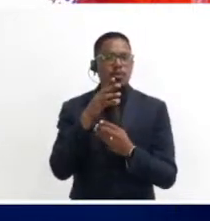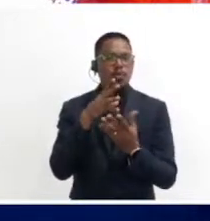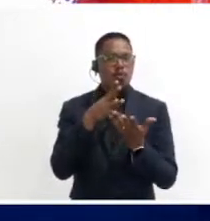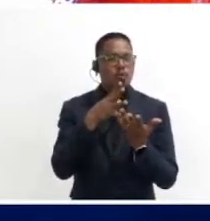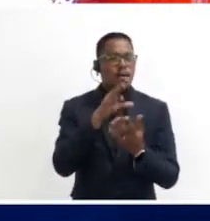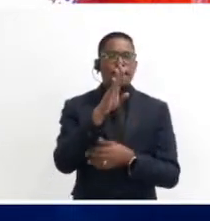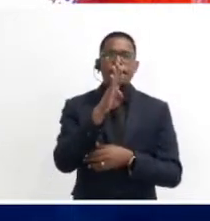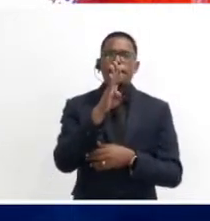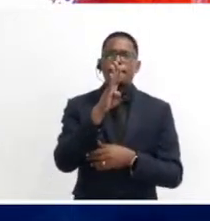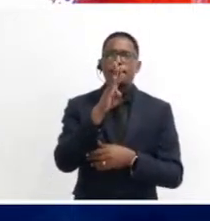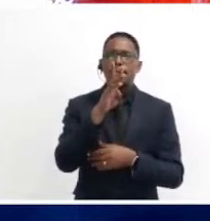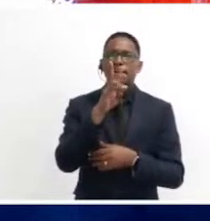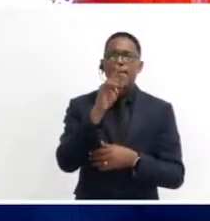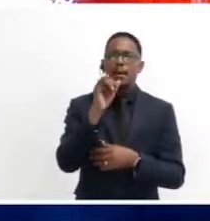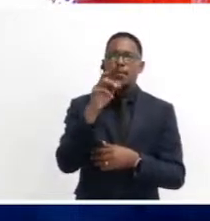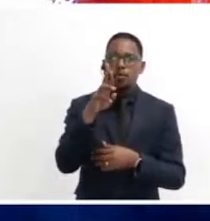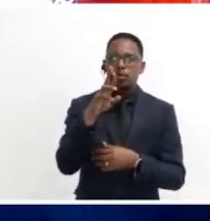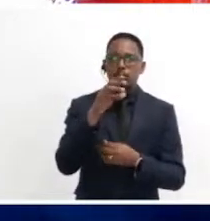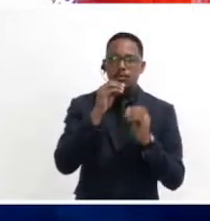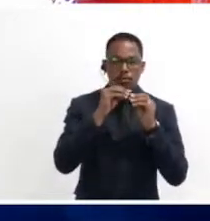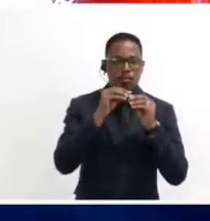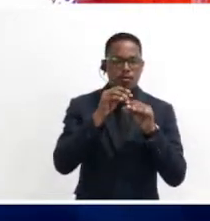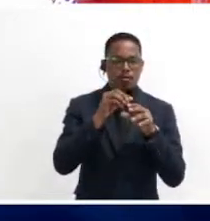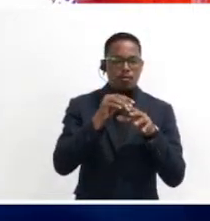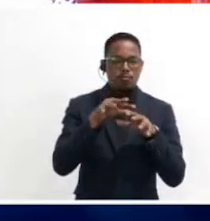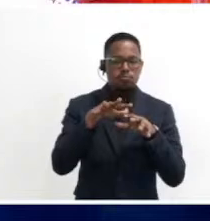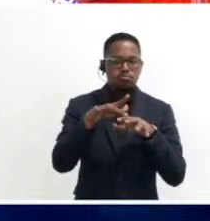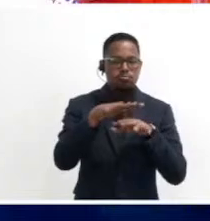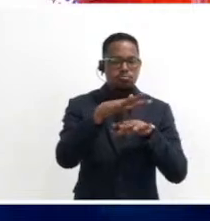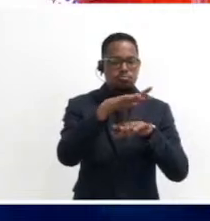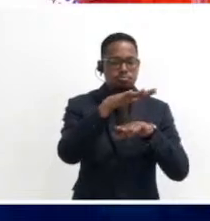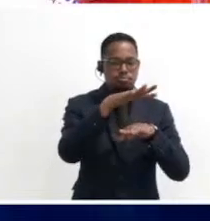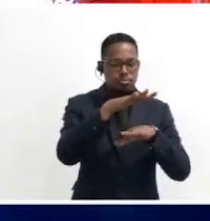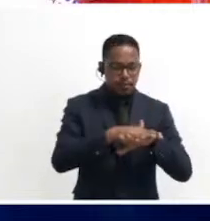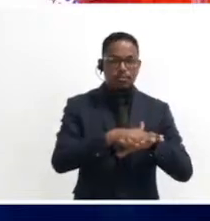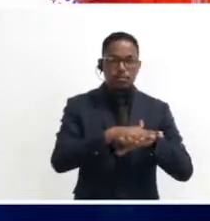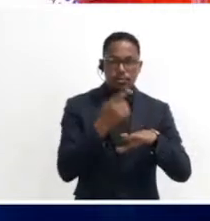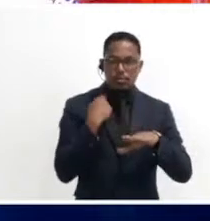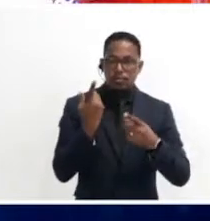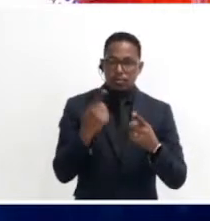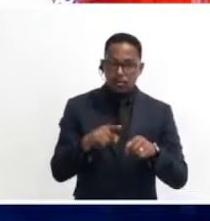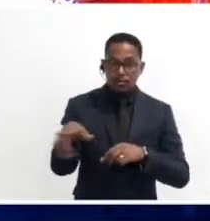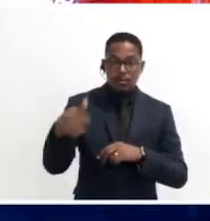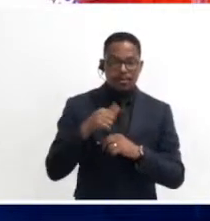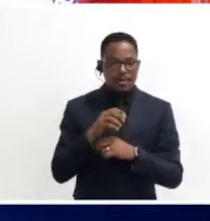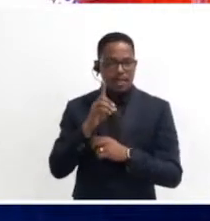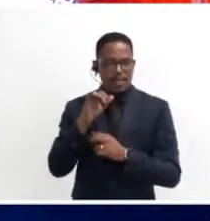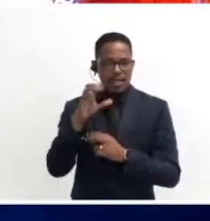Delco stencil printed a solder paste to form the bump.